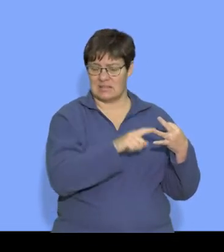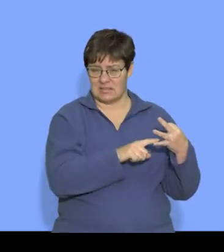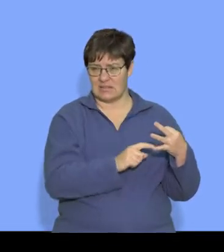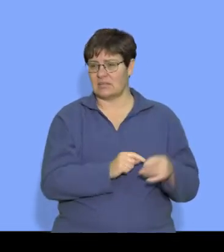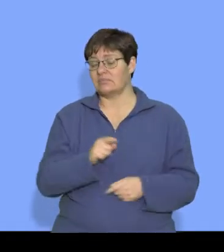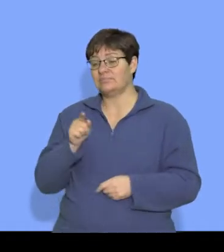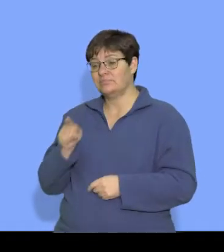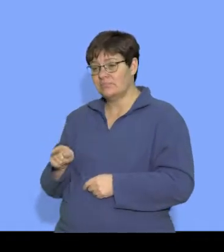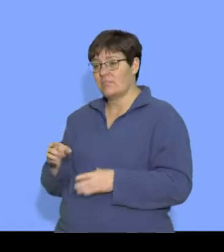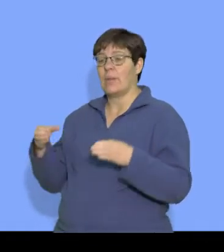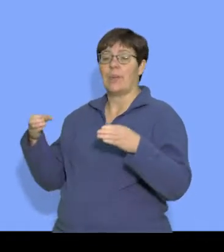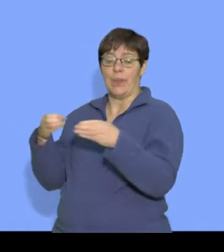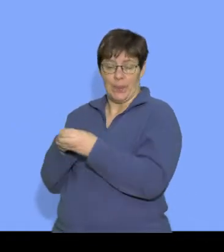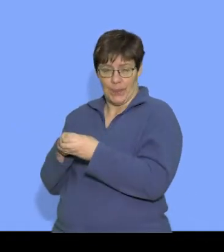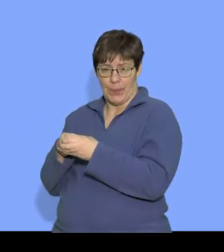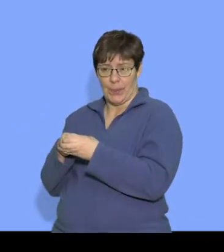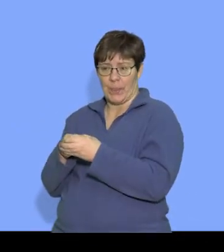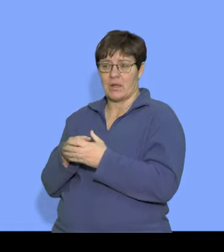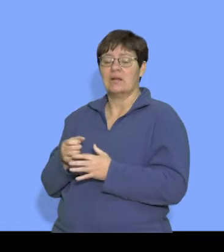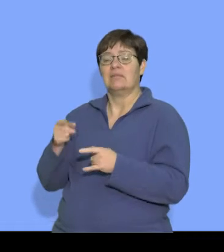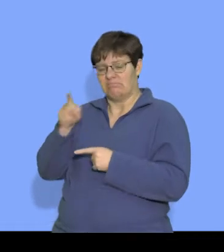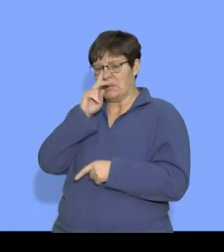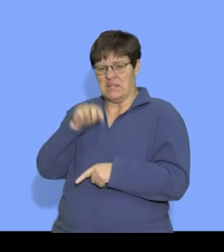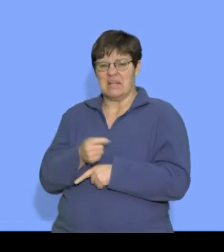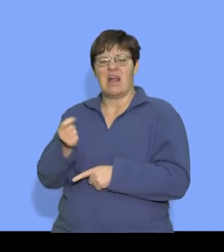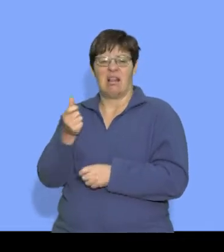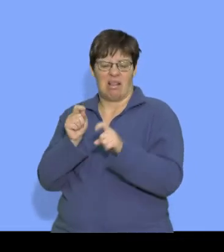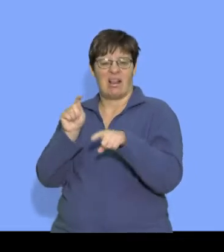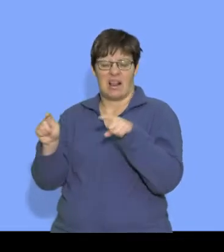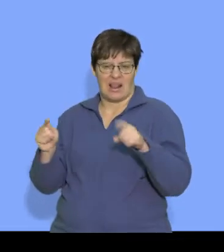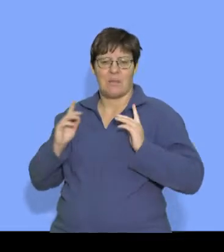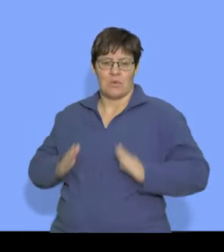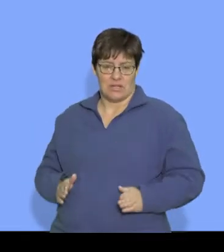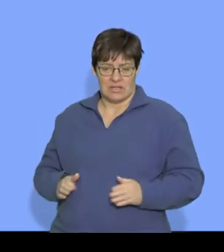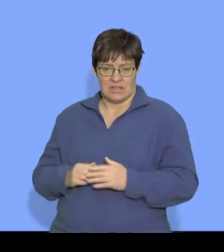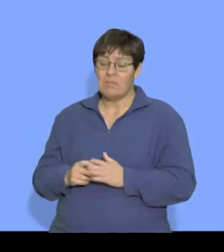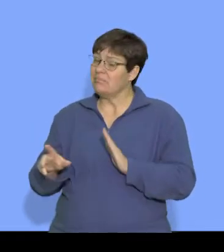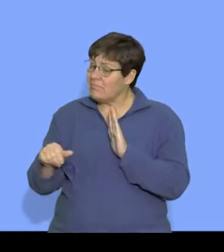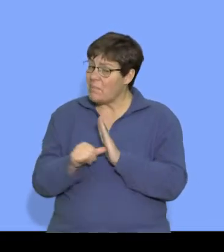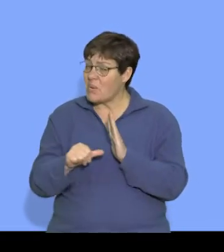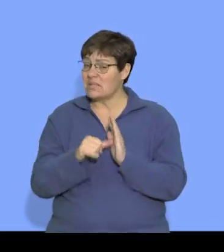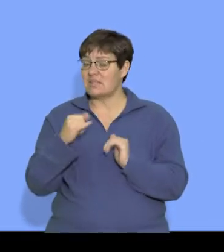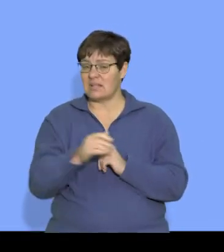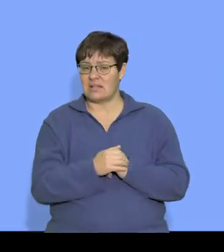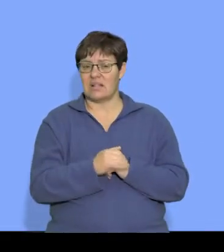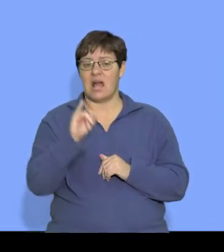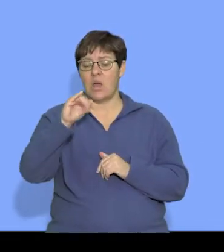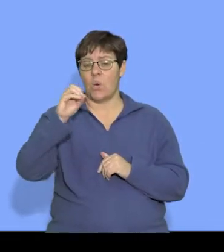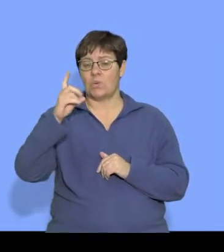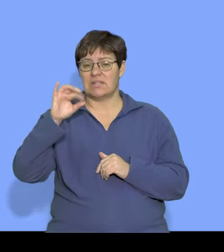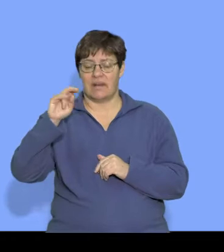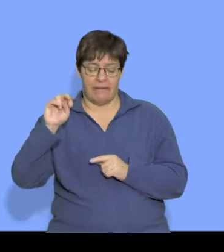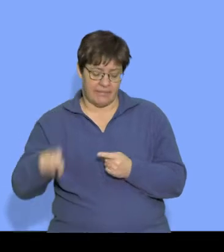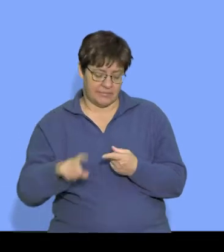have micronutrients, and these are required in relatively small amounts by the body and are essential. So if we talk of